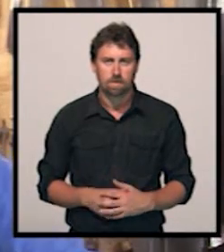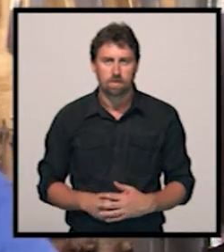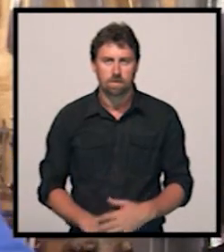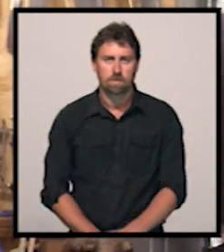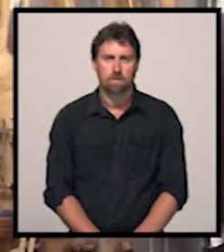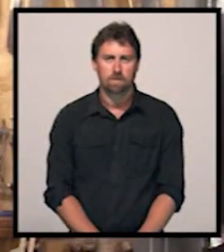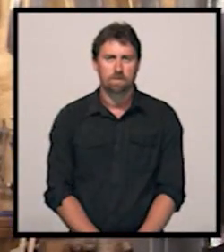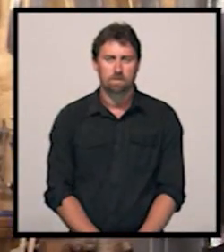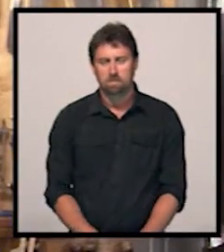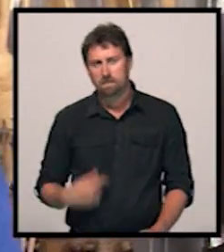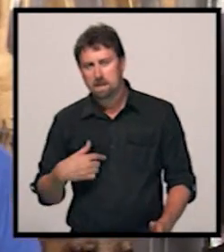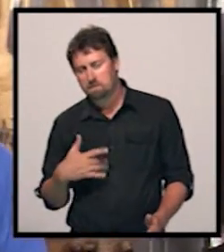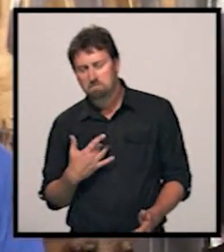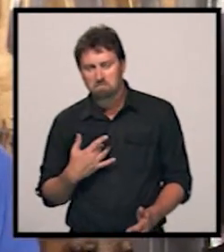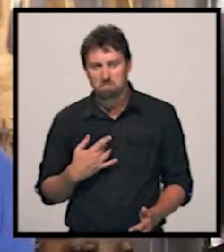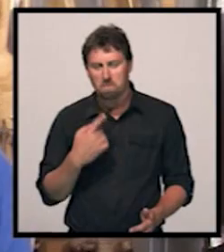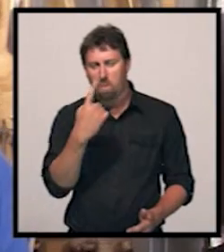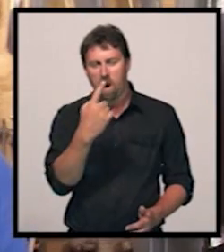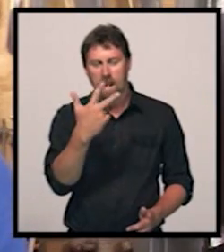so I might use 180 on this,